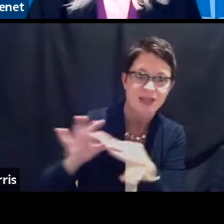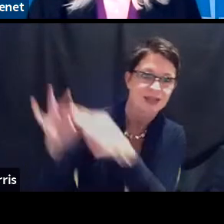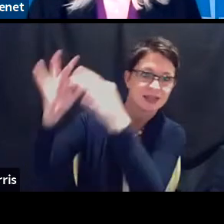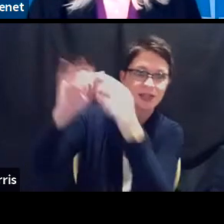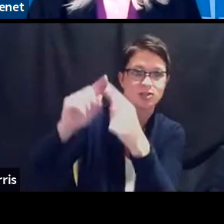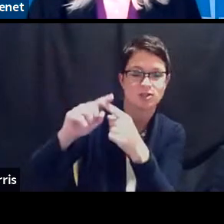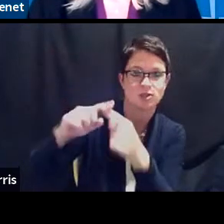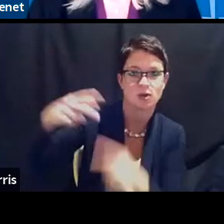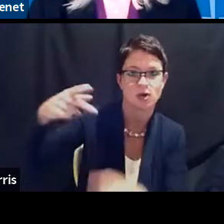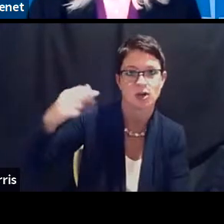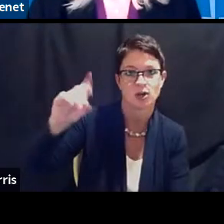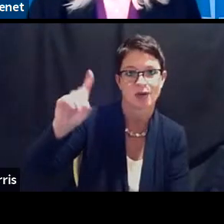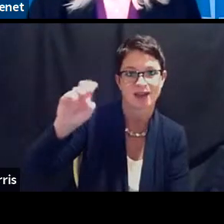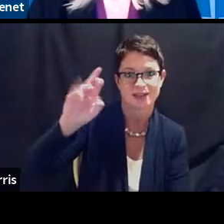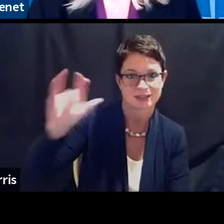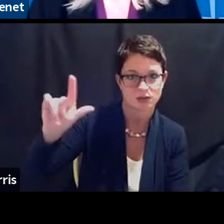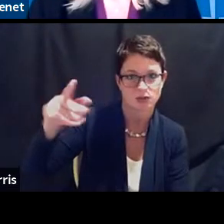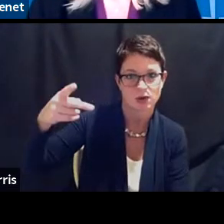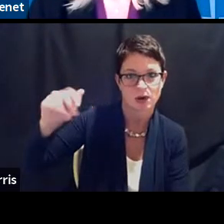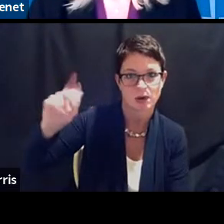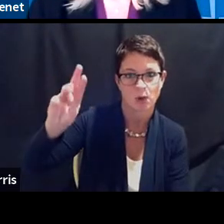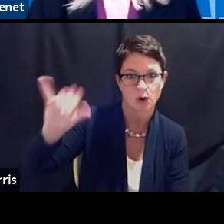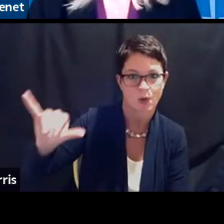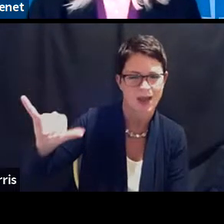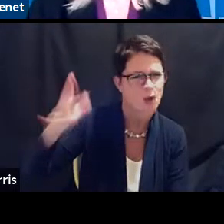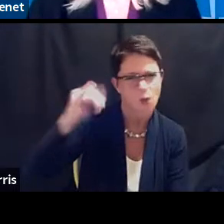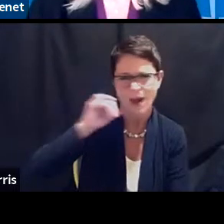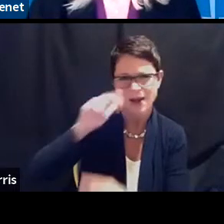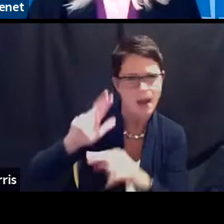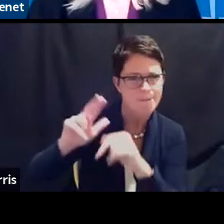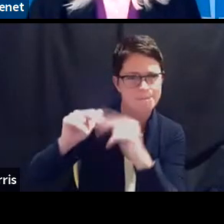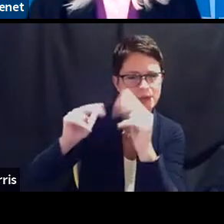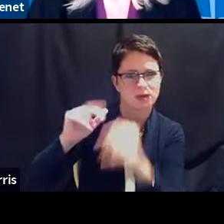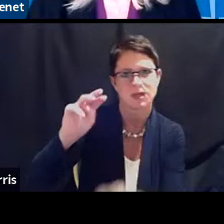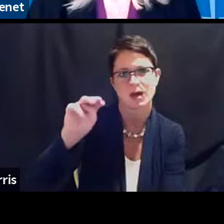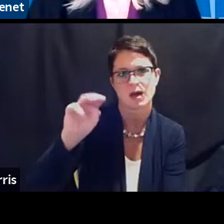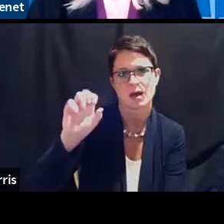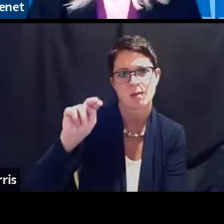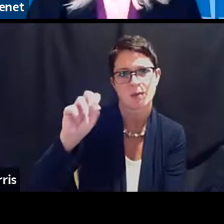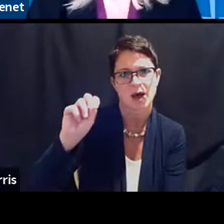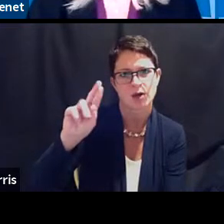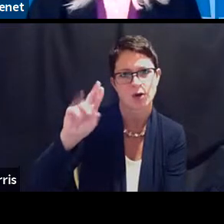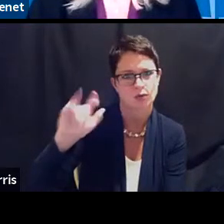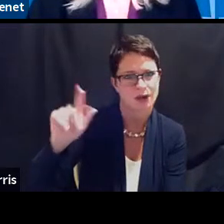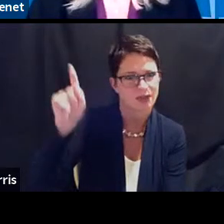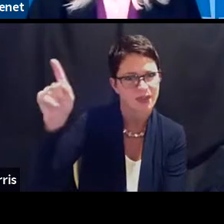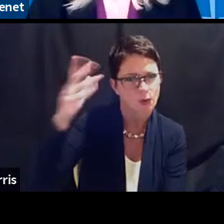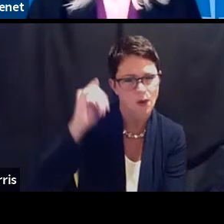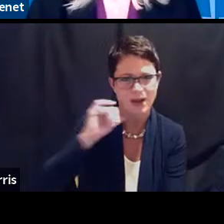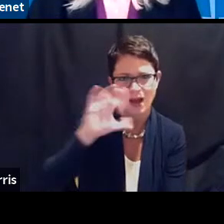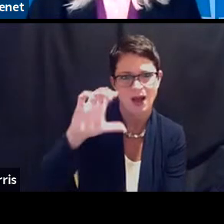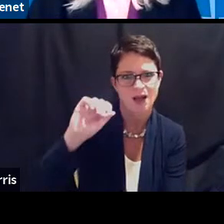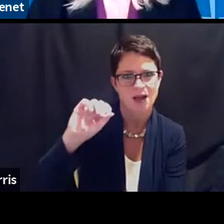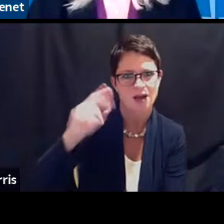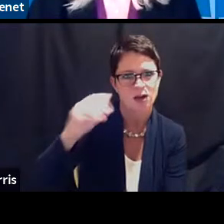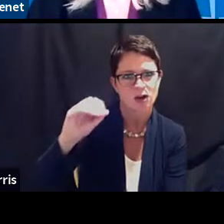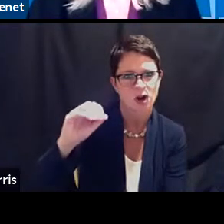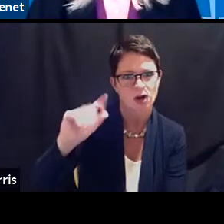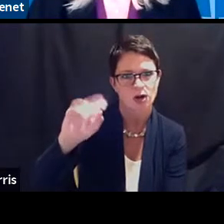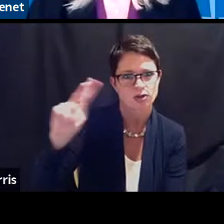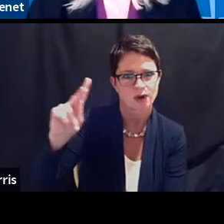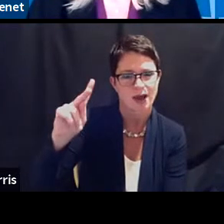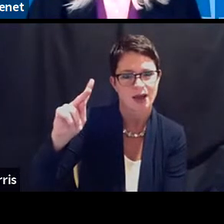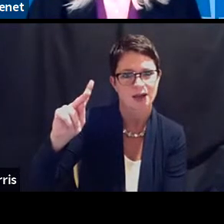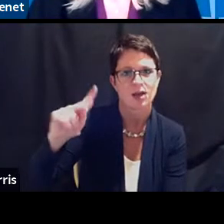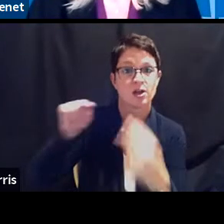Parkway. So why is it y'all cannot build like a monorail? Because those cargo tracks actually go above the Long